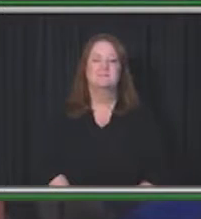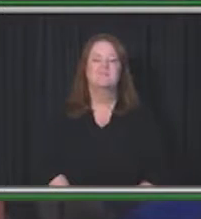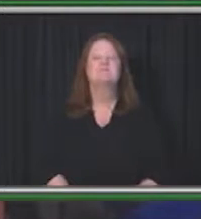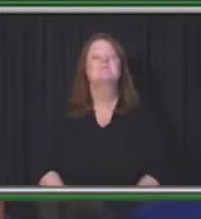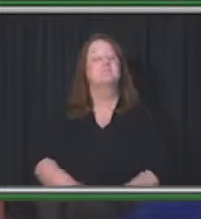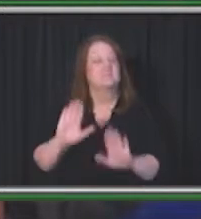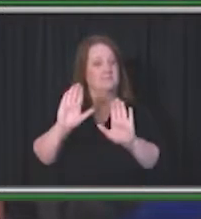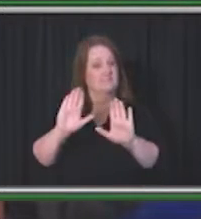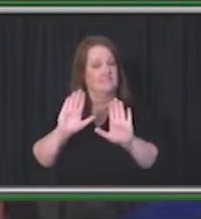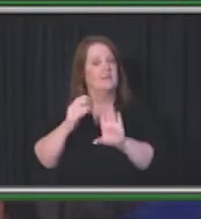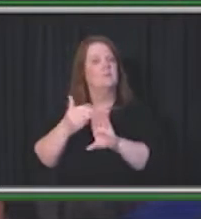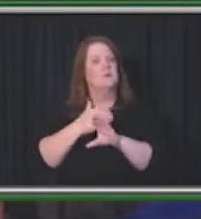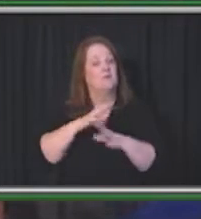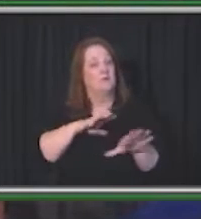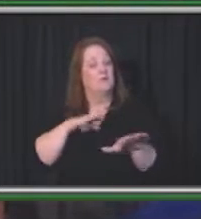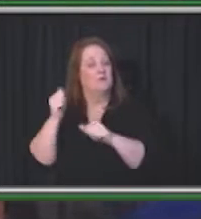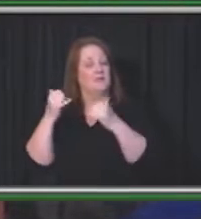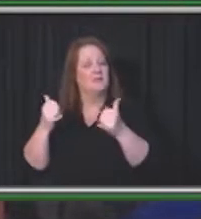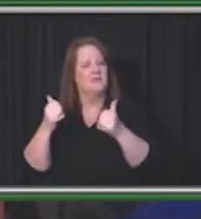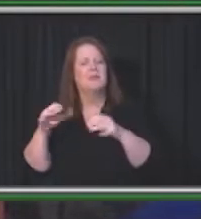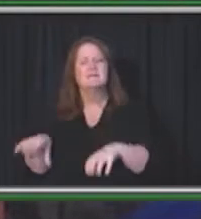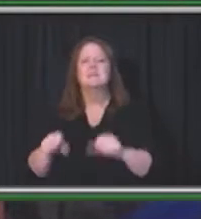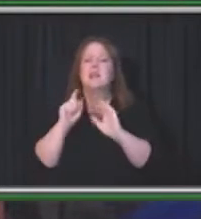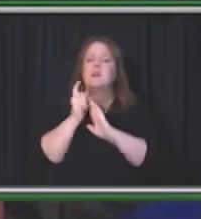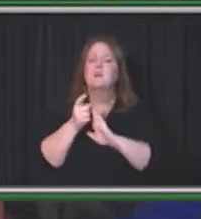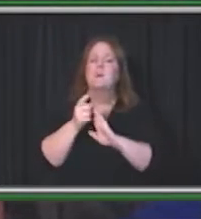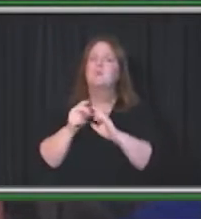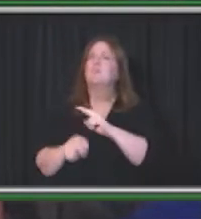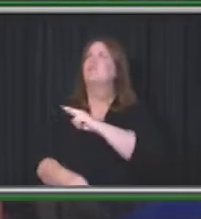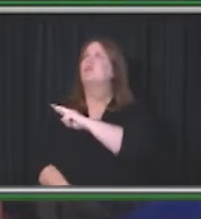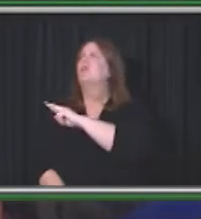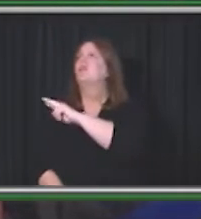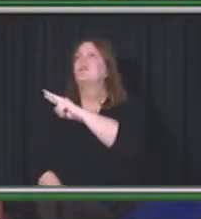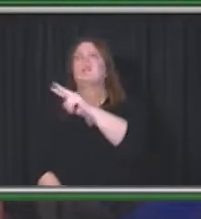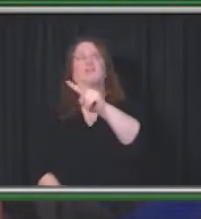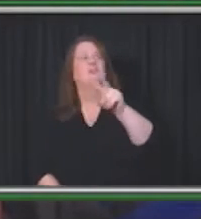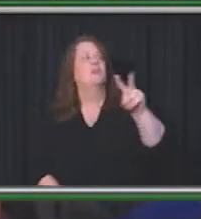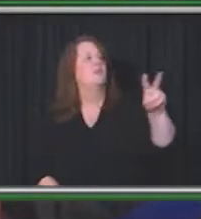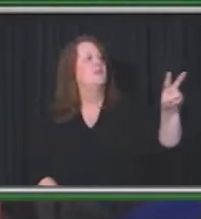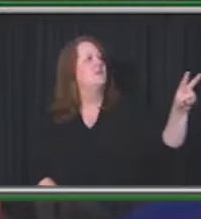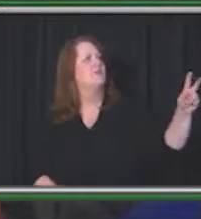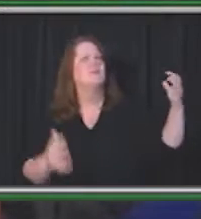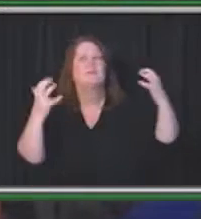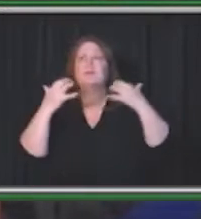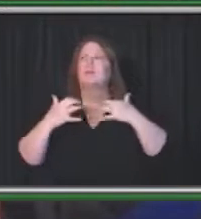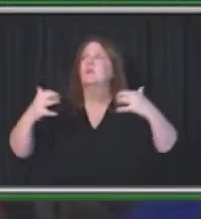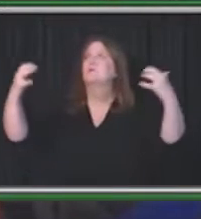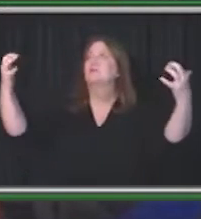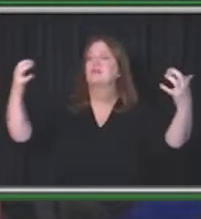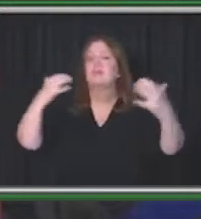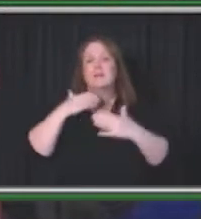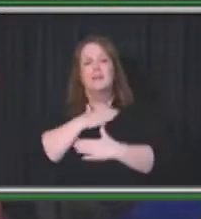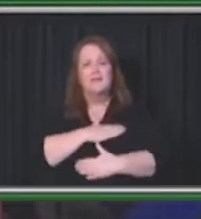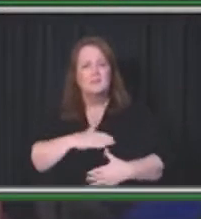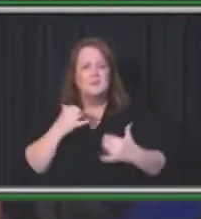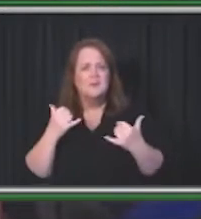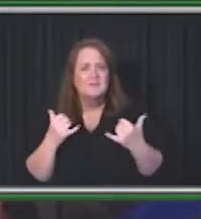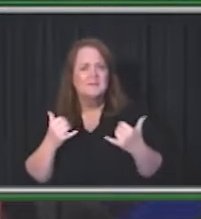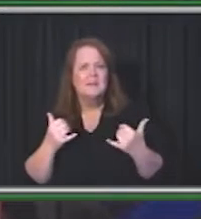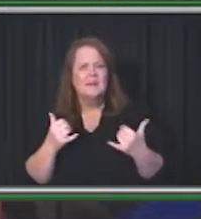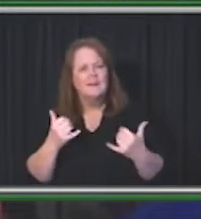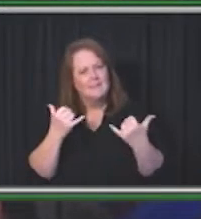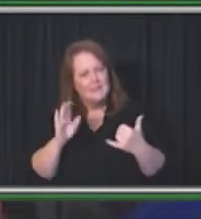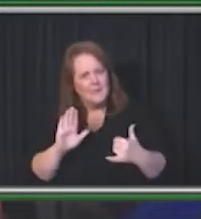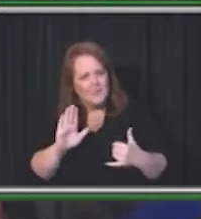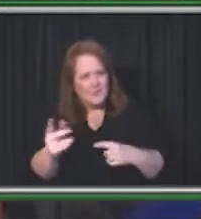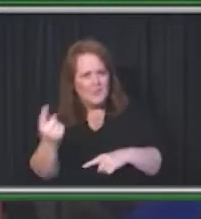But before you leave today, take a moment and look around the arena and enjoy today, because this is your day.